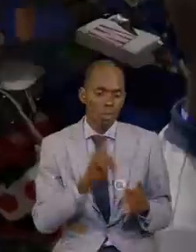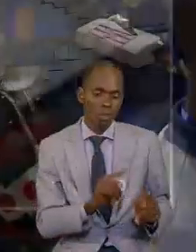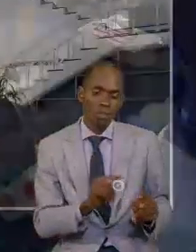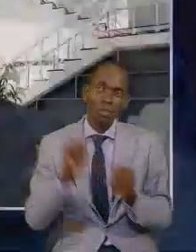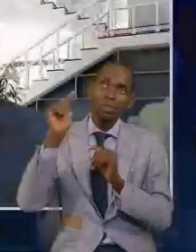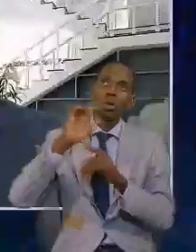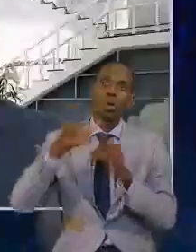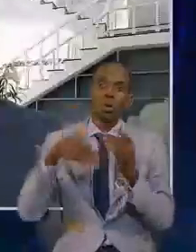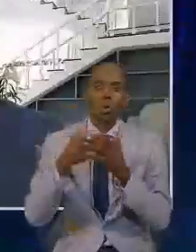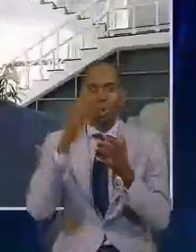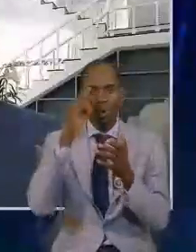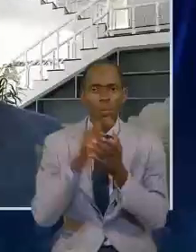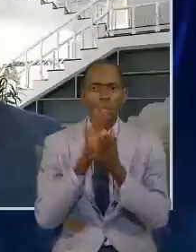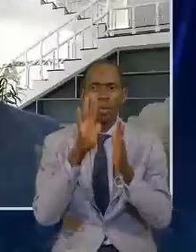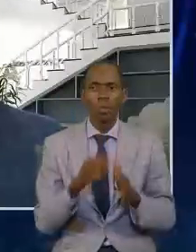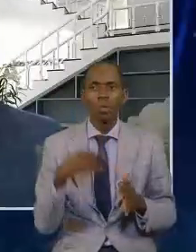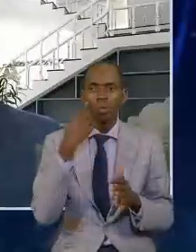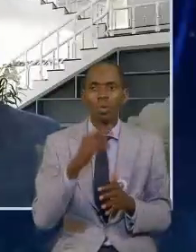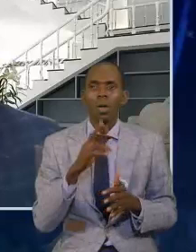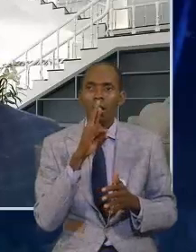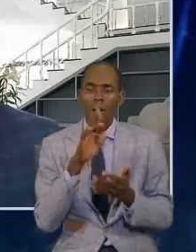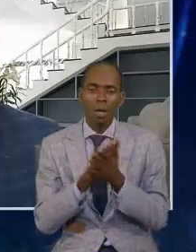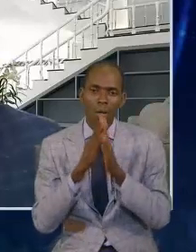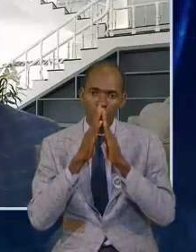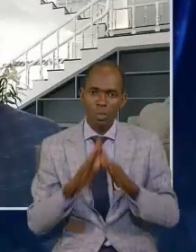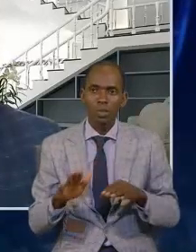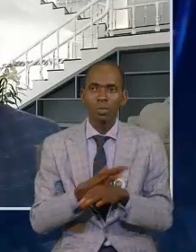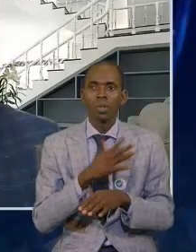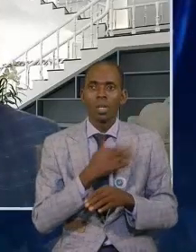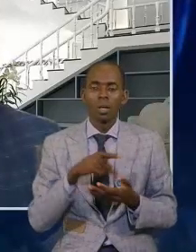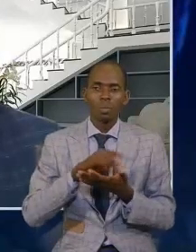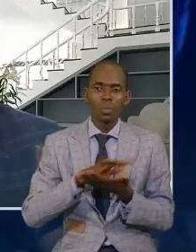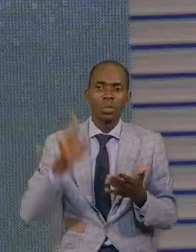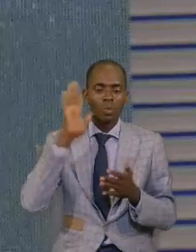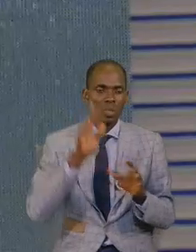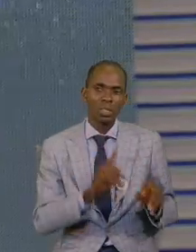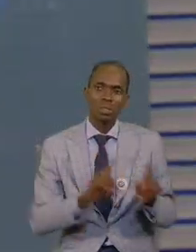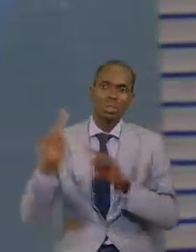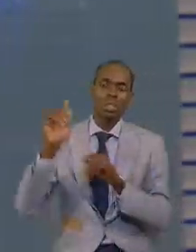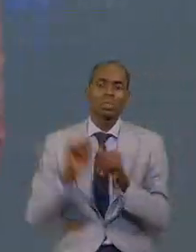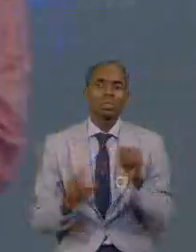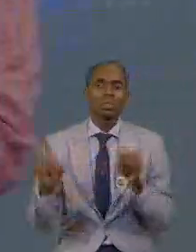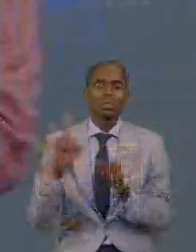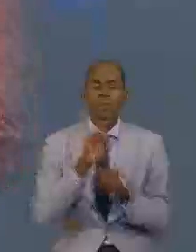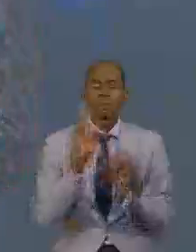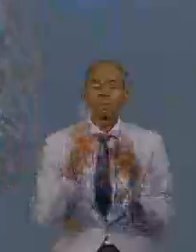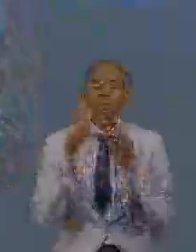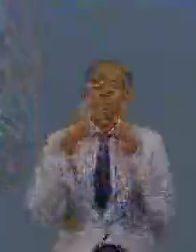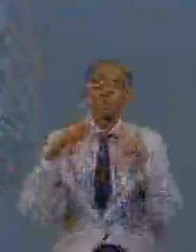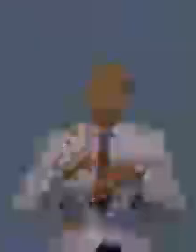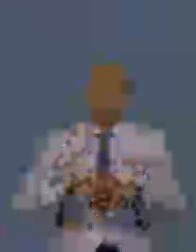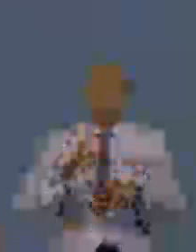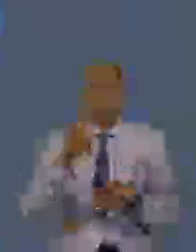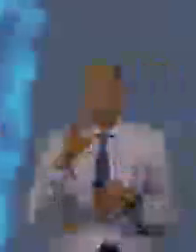are peaceful and pure. It's going to translate them to heaven one of these days.